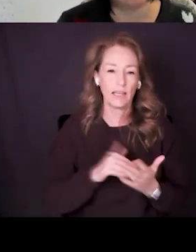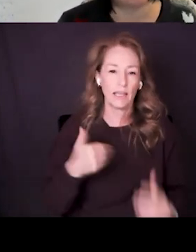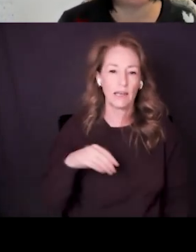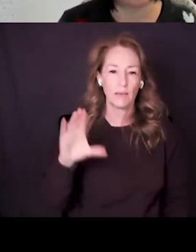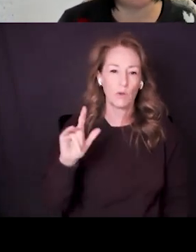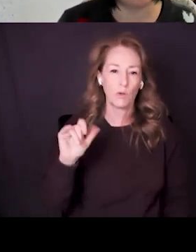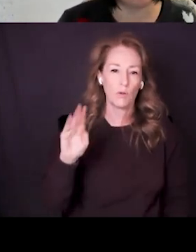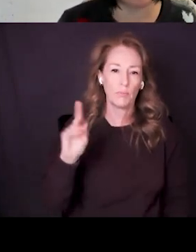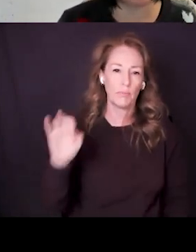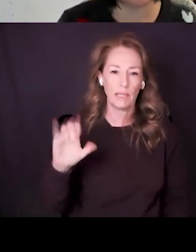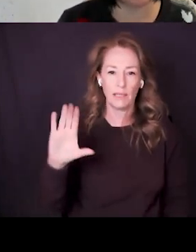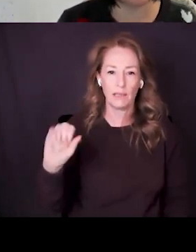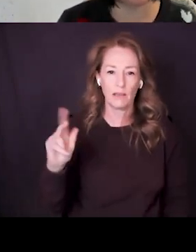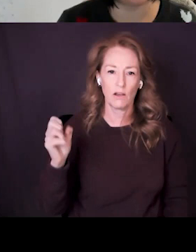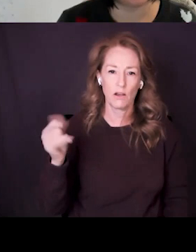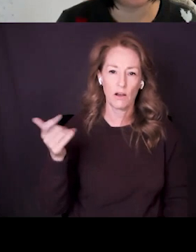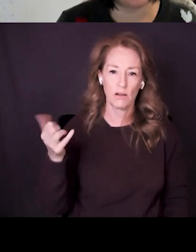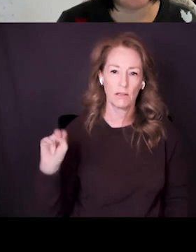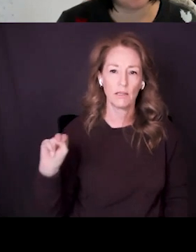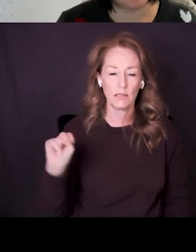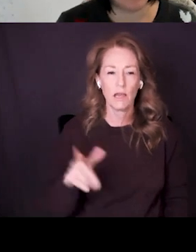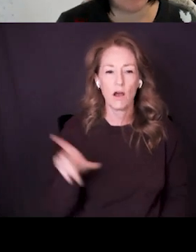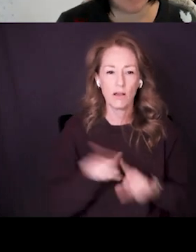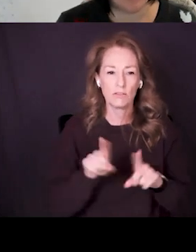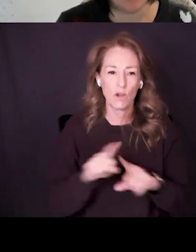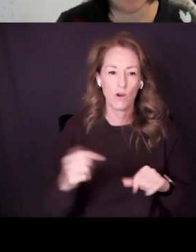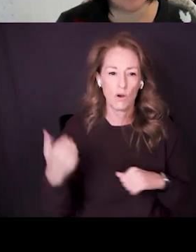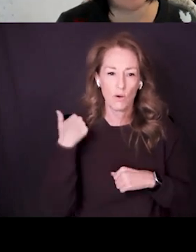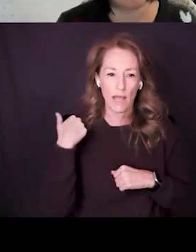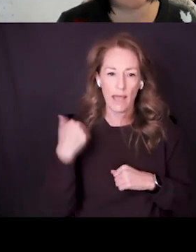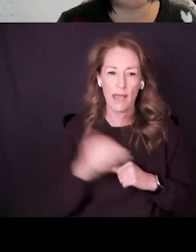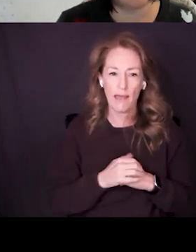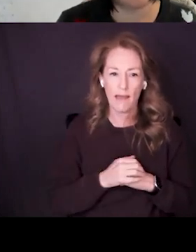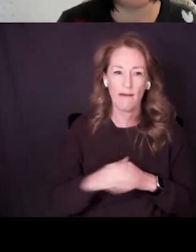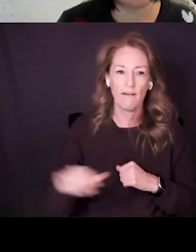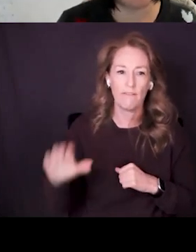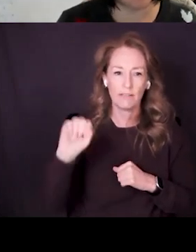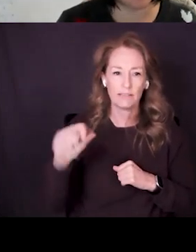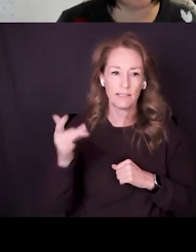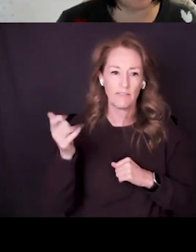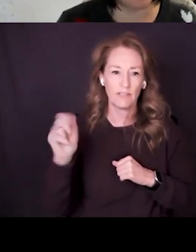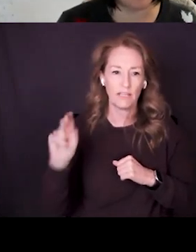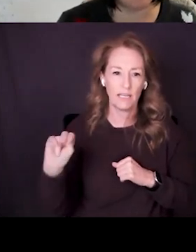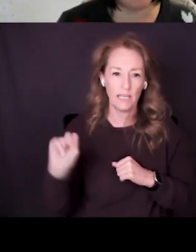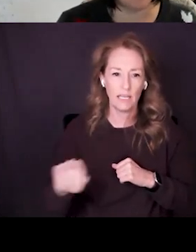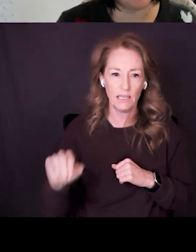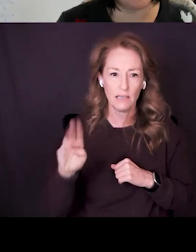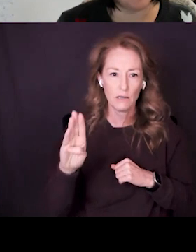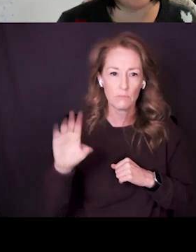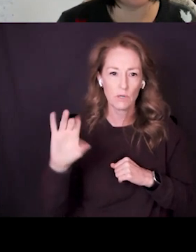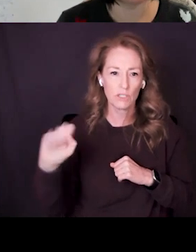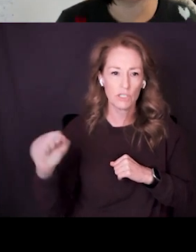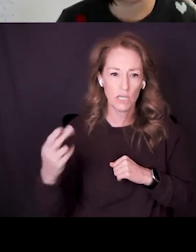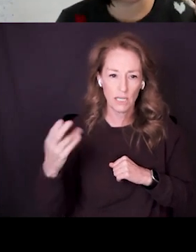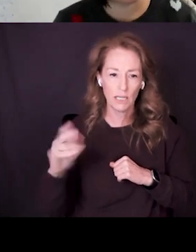investigator, Dr. Stephanie Craig-Rushing, and the amazing Aurora Martinez, our Thrive Project coordinator, is on the line